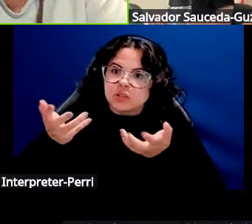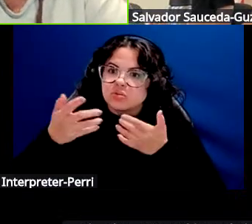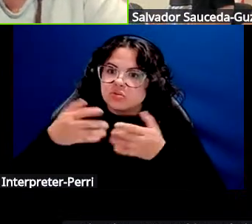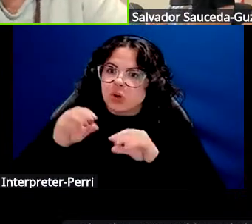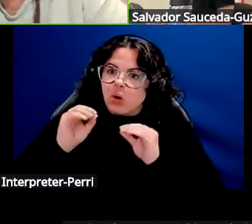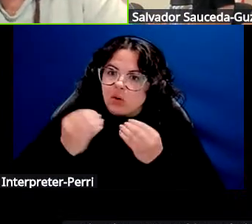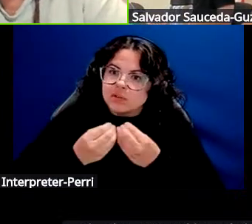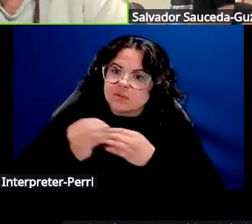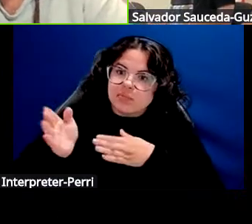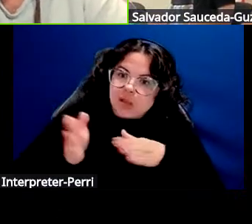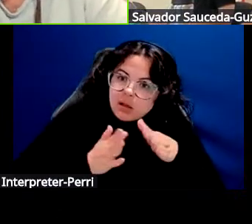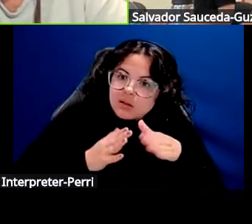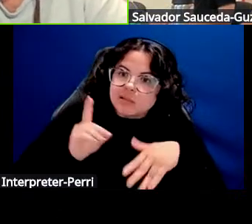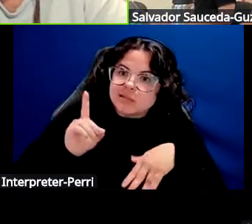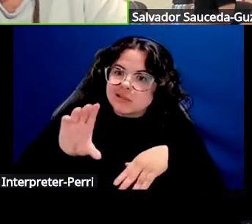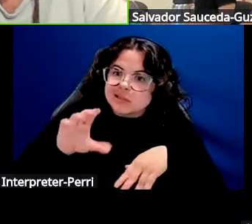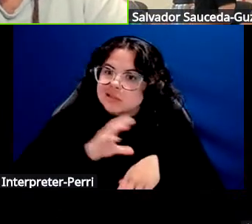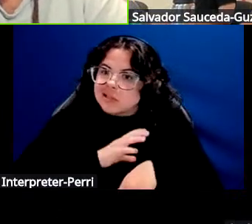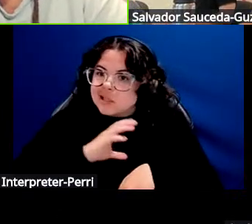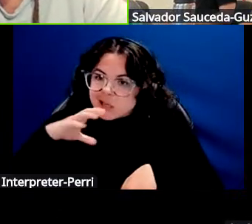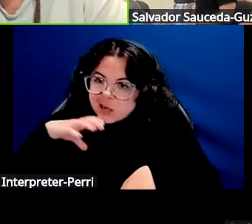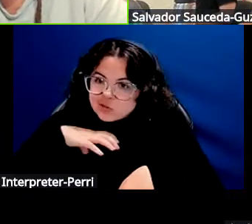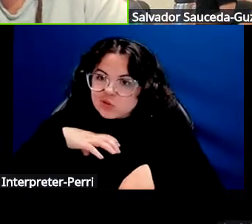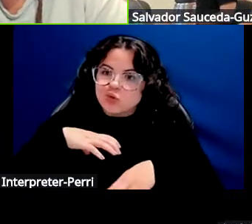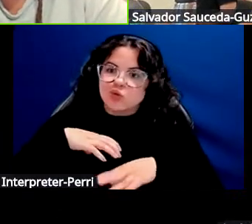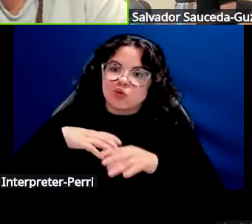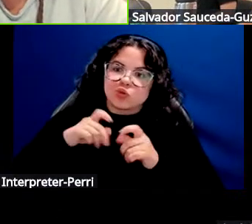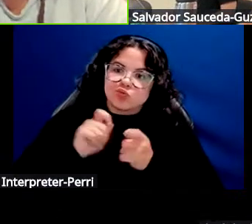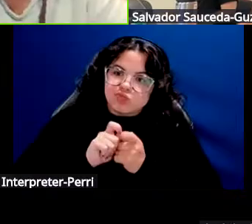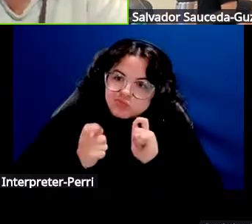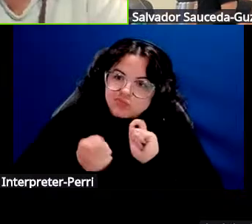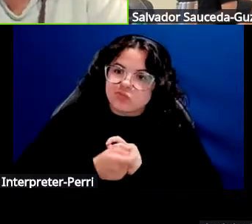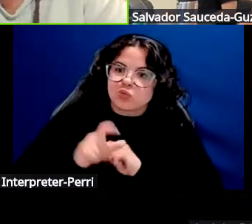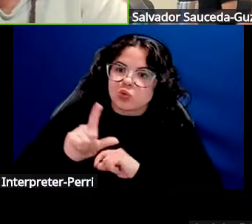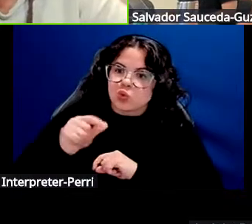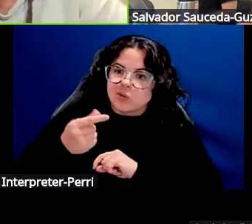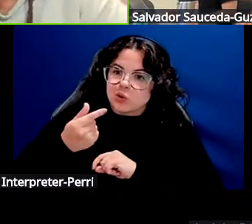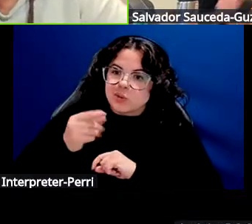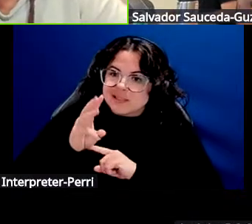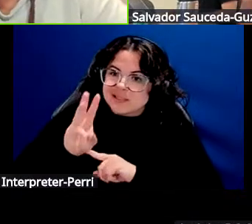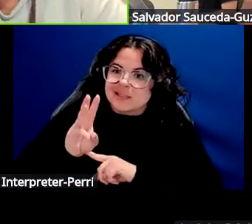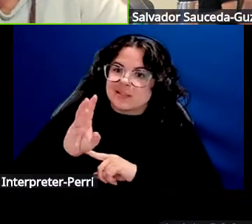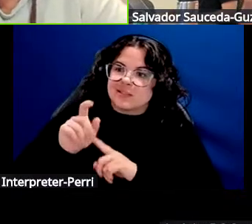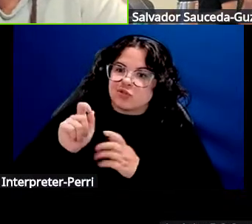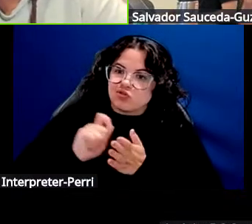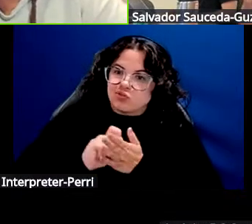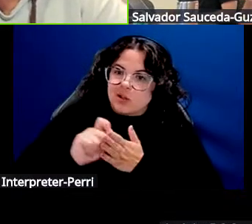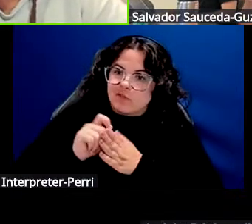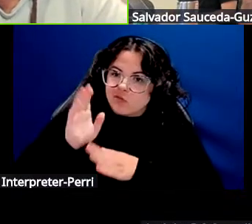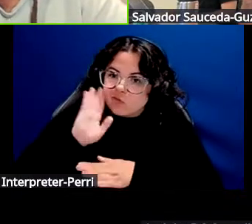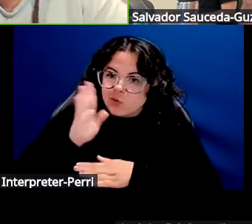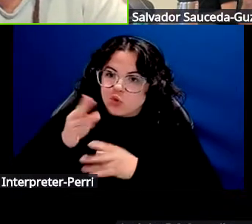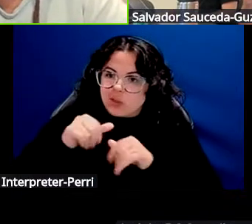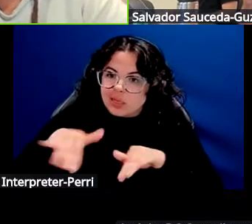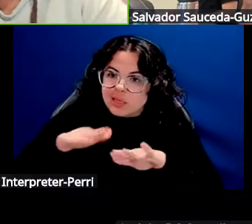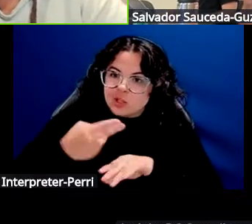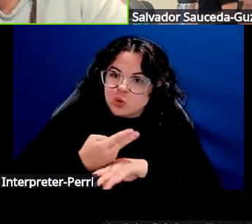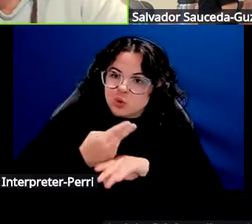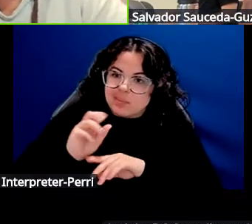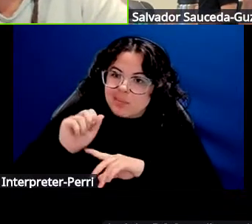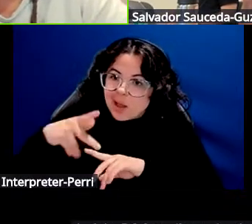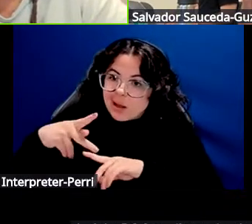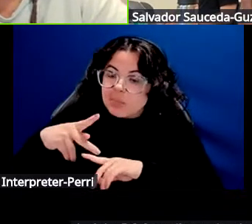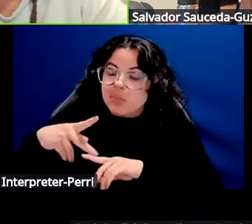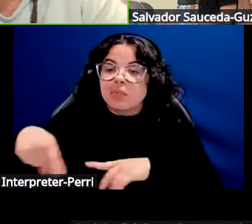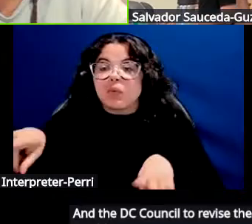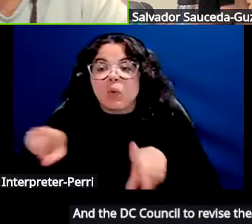the DC Council to revise the 2026 draft future land use map. And I also want to